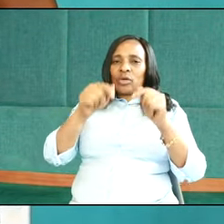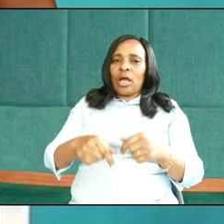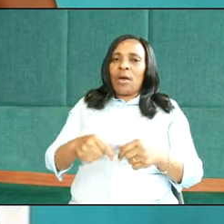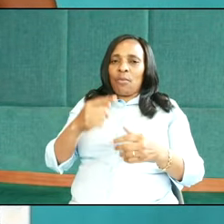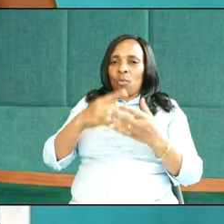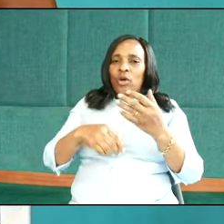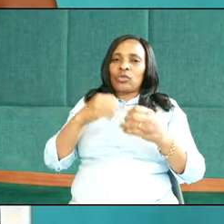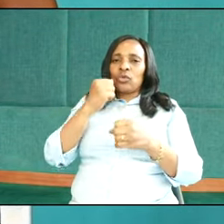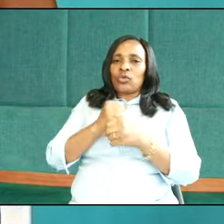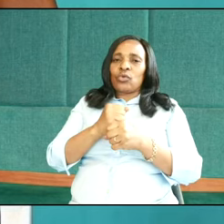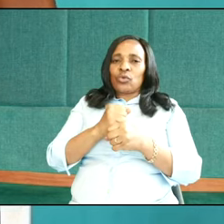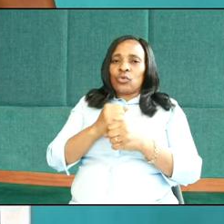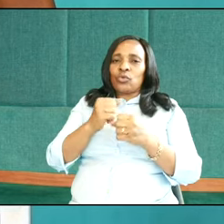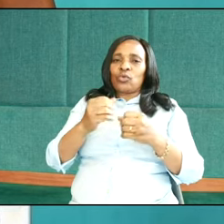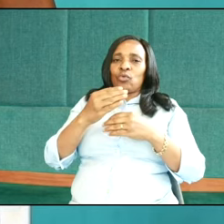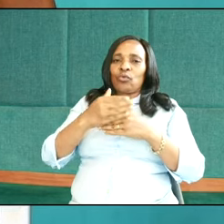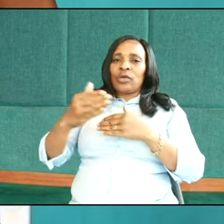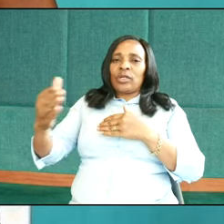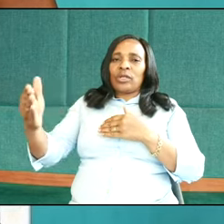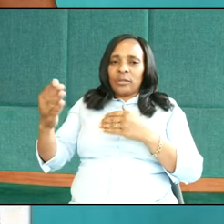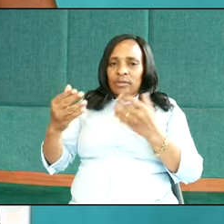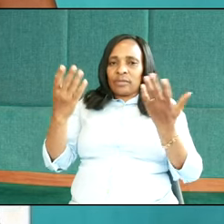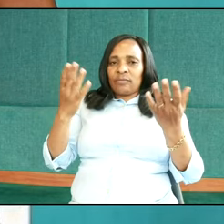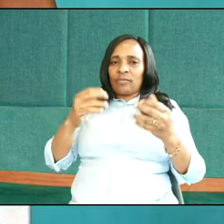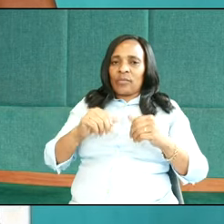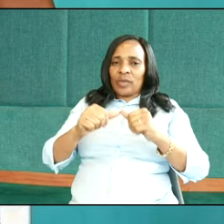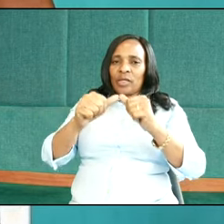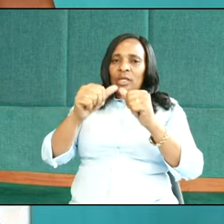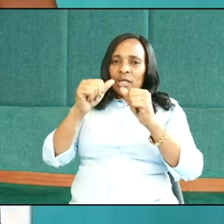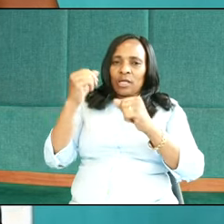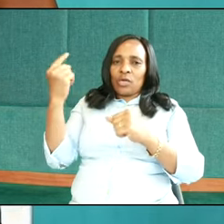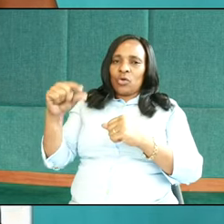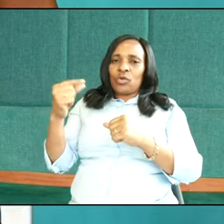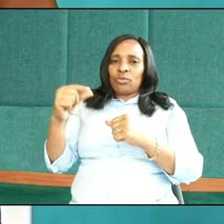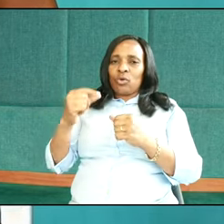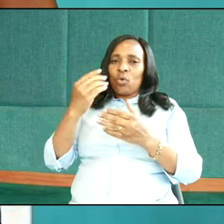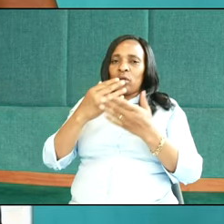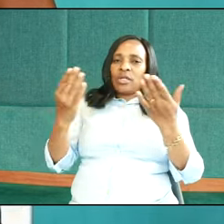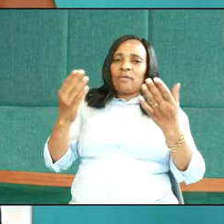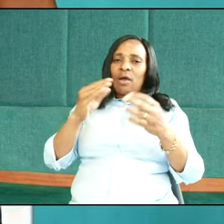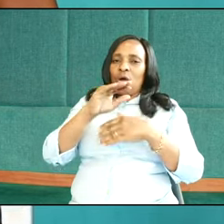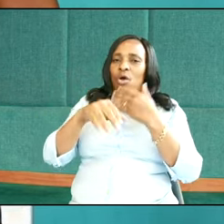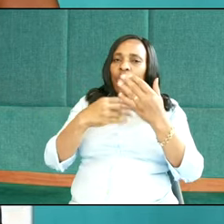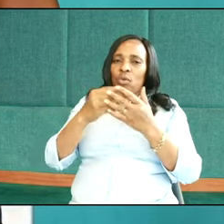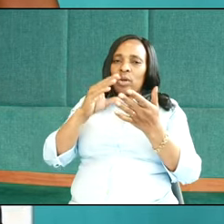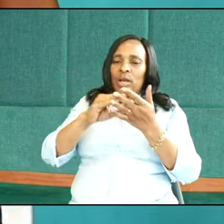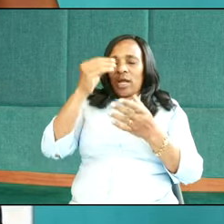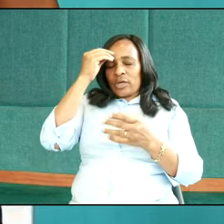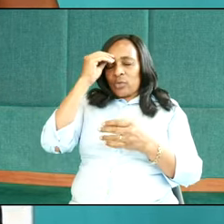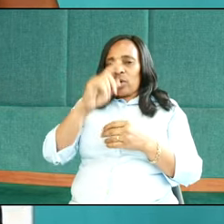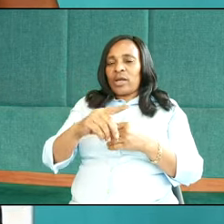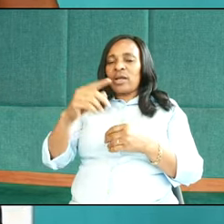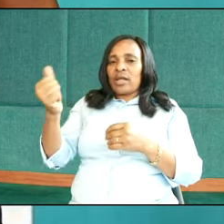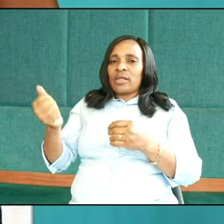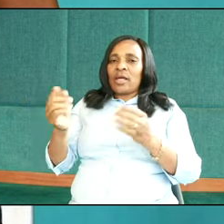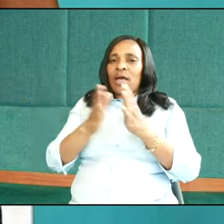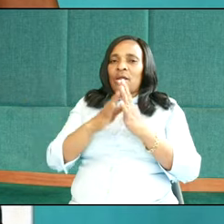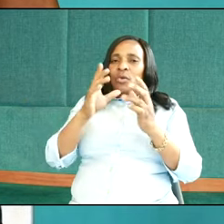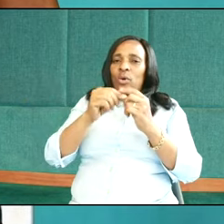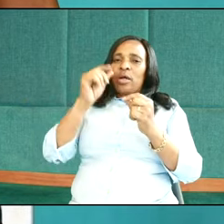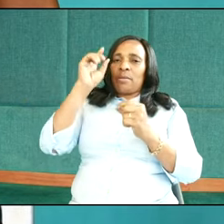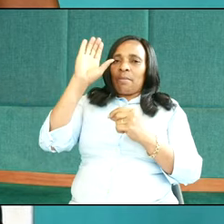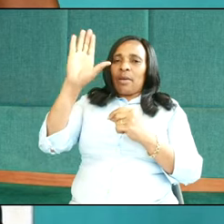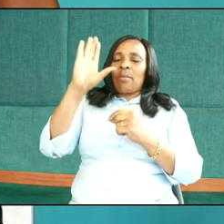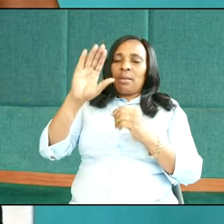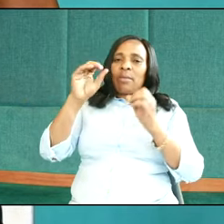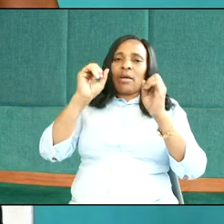we do to further the gospel. I ask that with all that we've learned from each other and from your word, we are